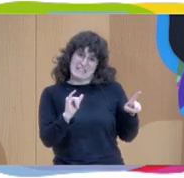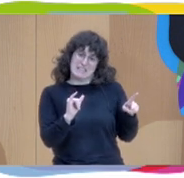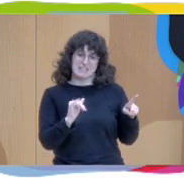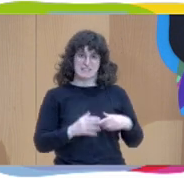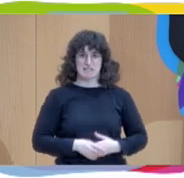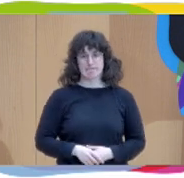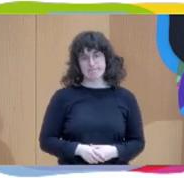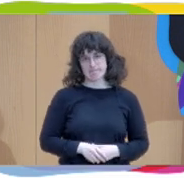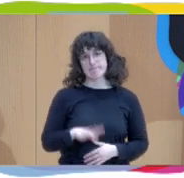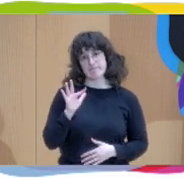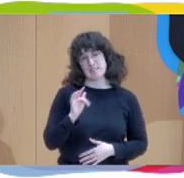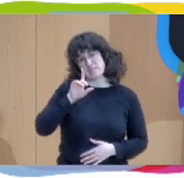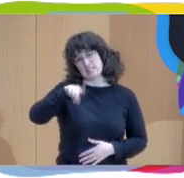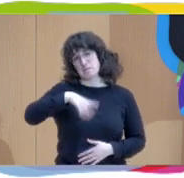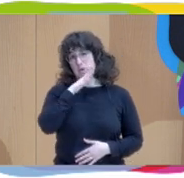technical issues.